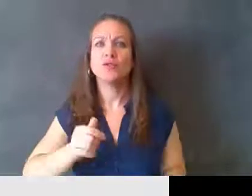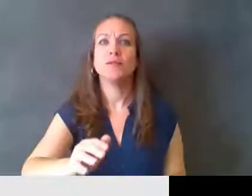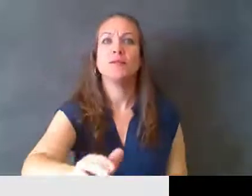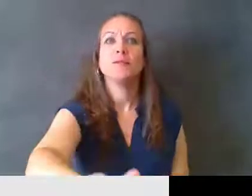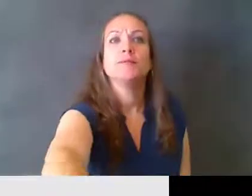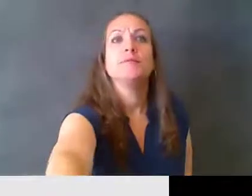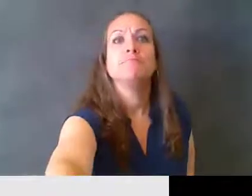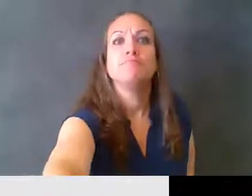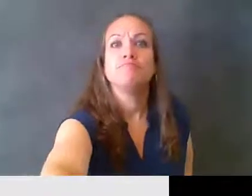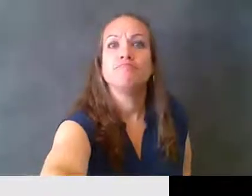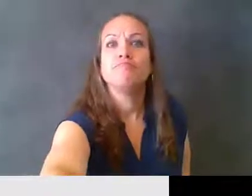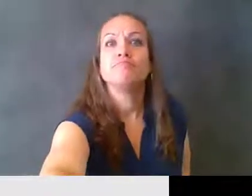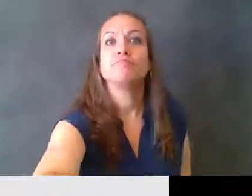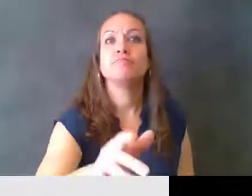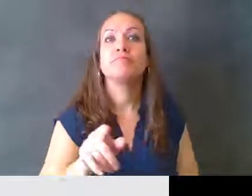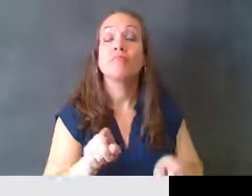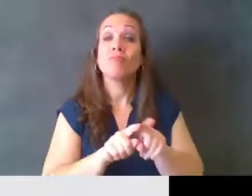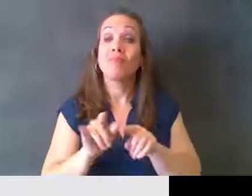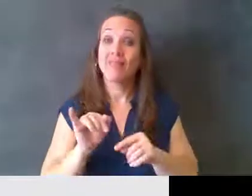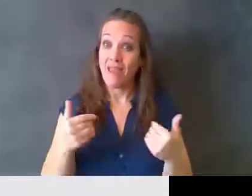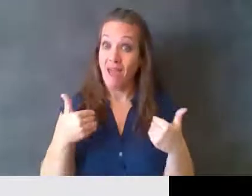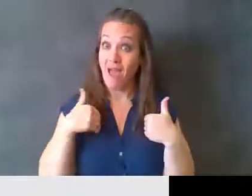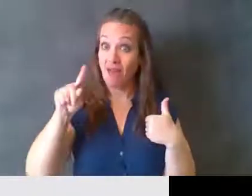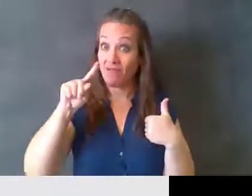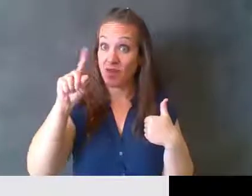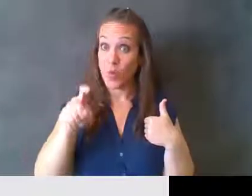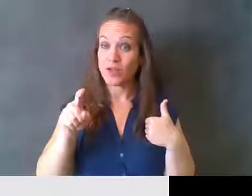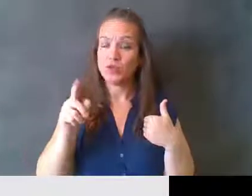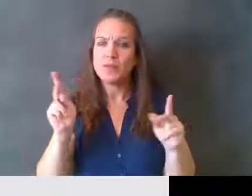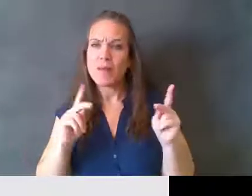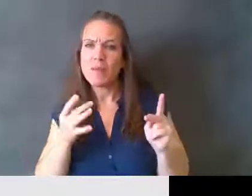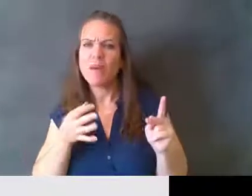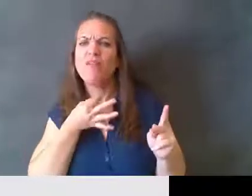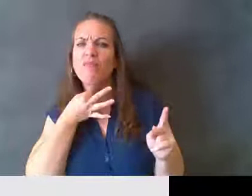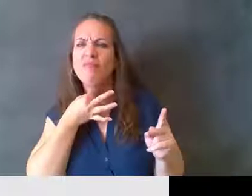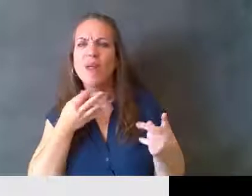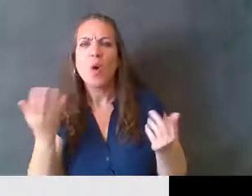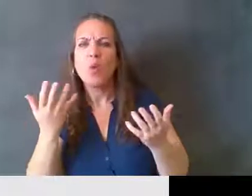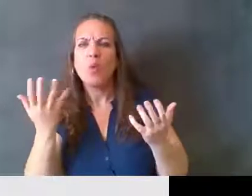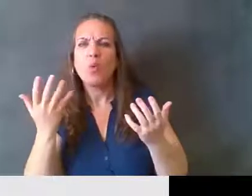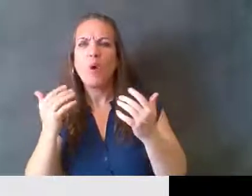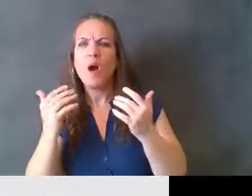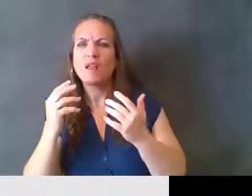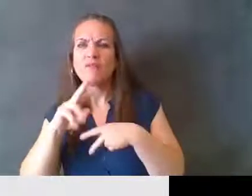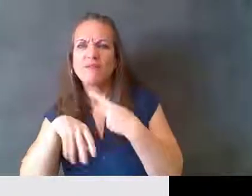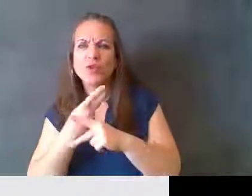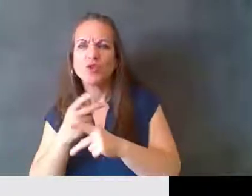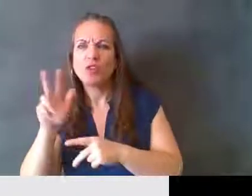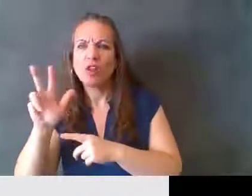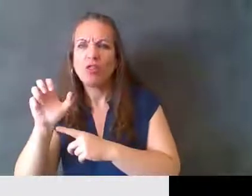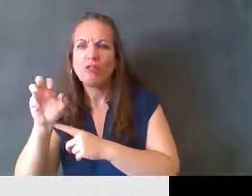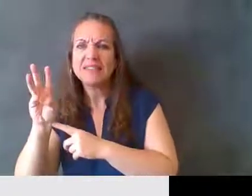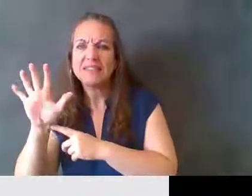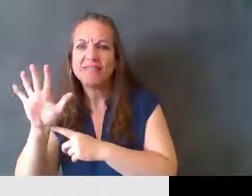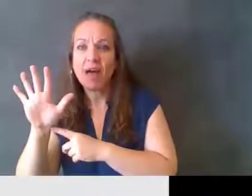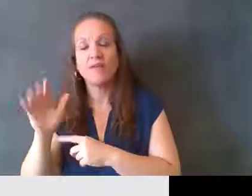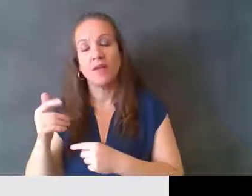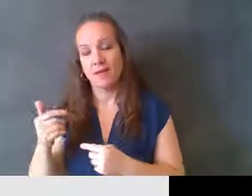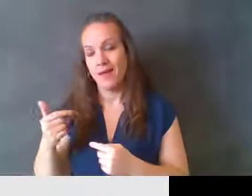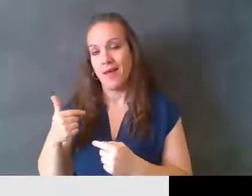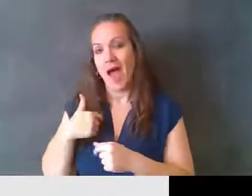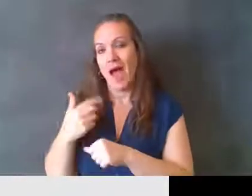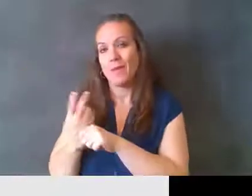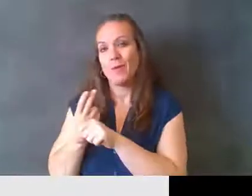Oh, and there is a question here asking which version of 365 am I using? I am using the version that's installed on